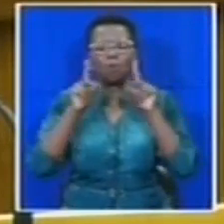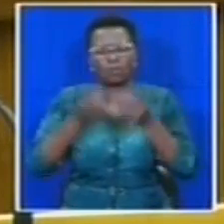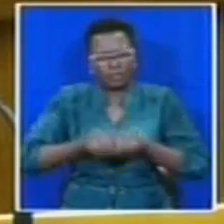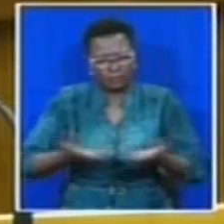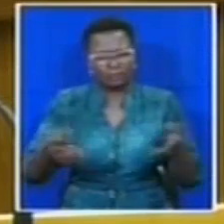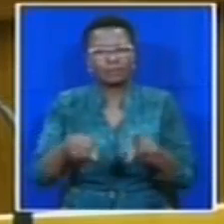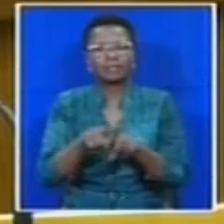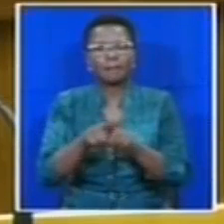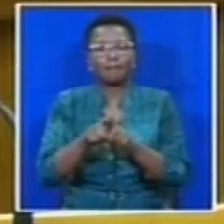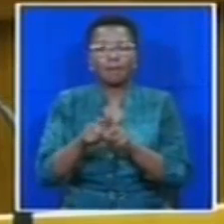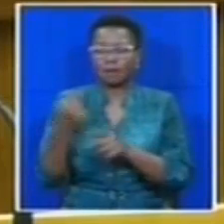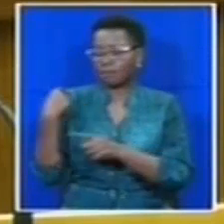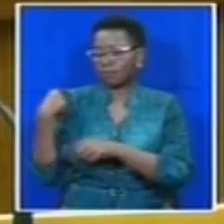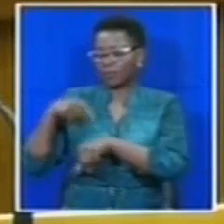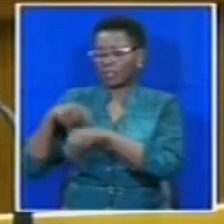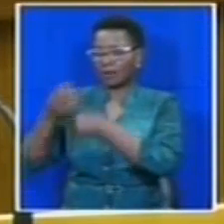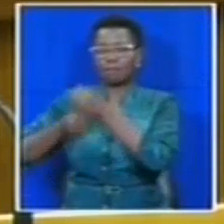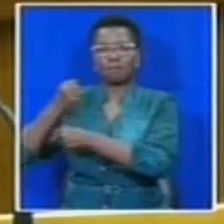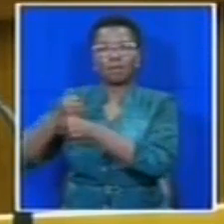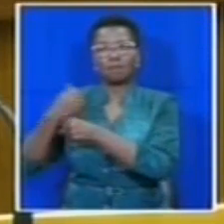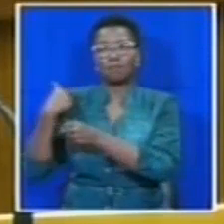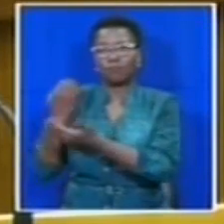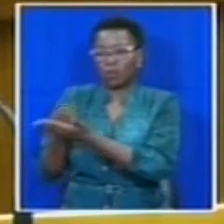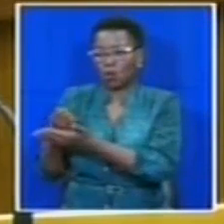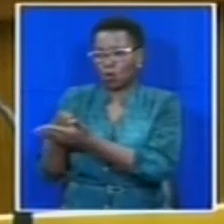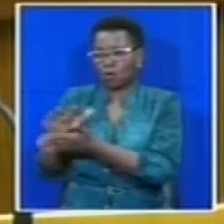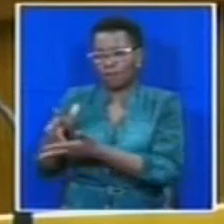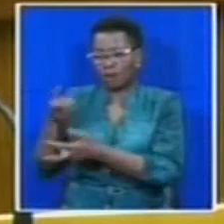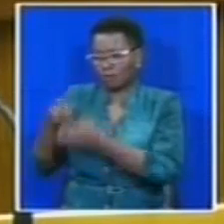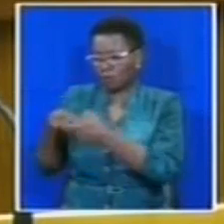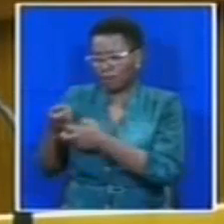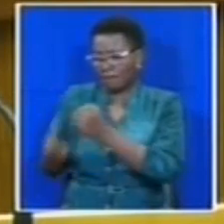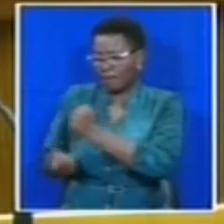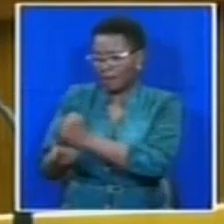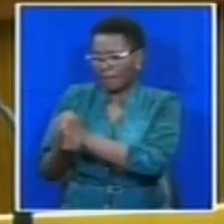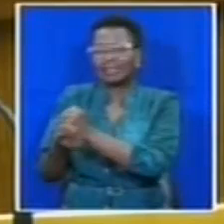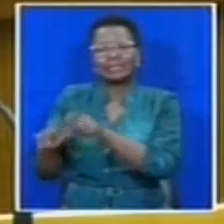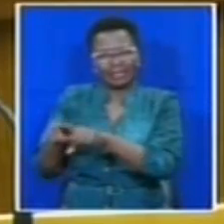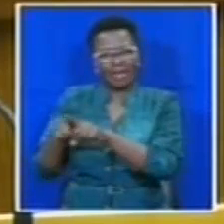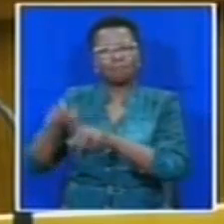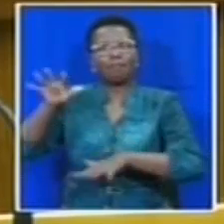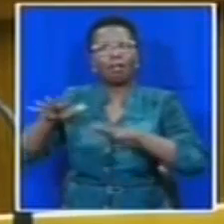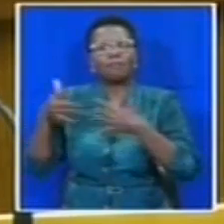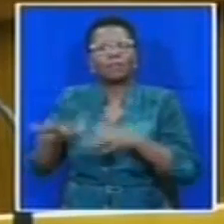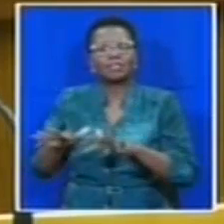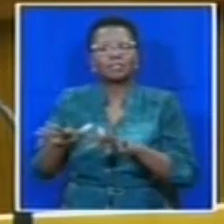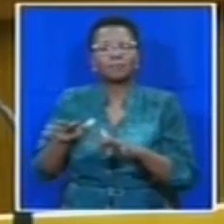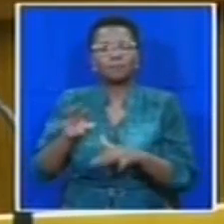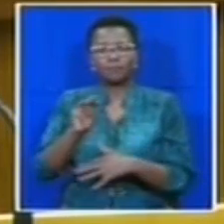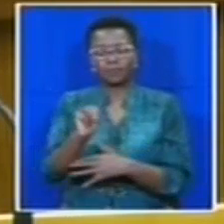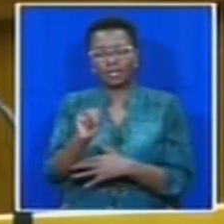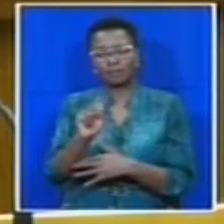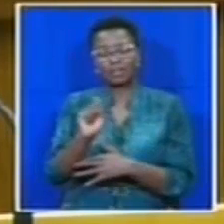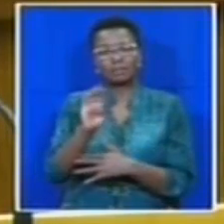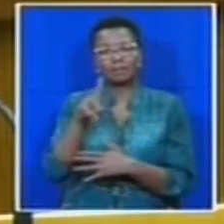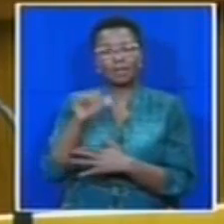In those years, the economic environment, like today, is uncertain or was uncertain. The MTBPS must